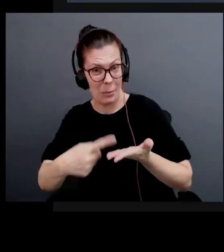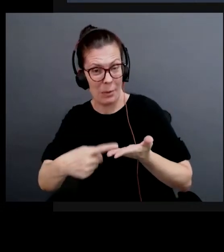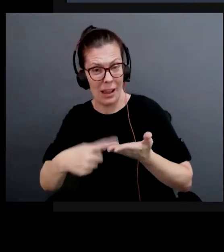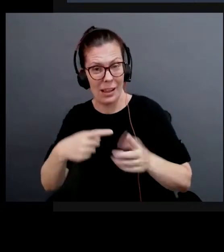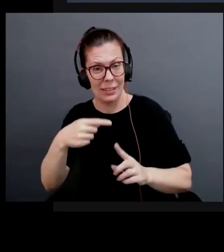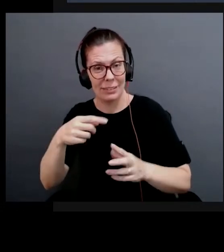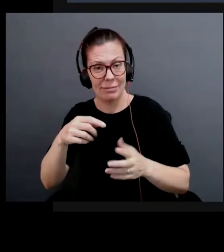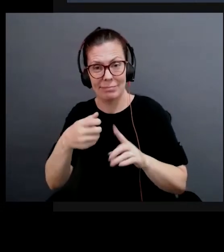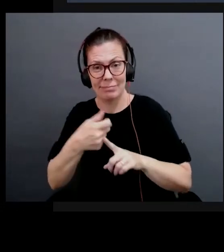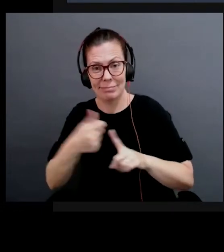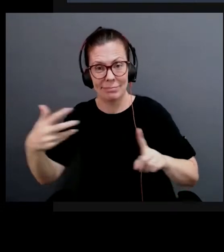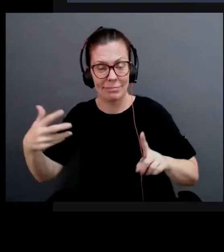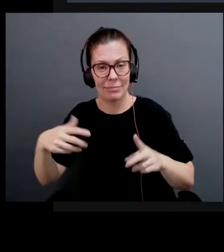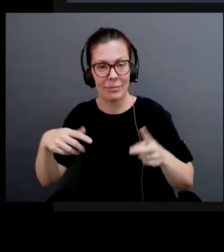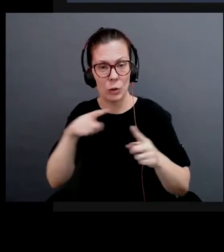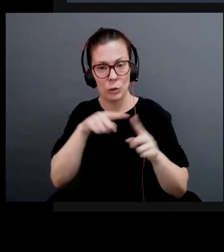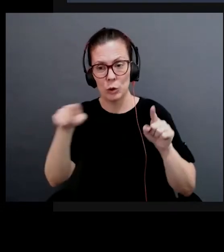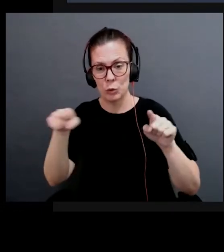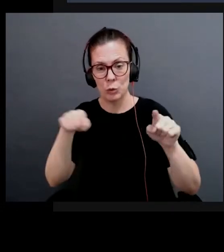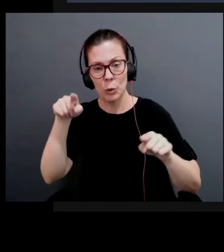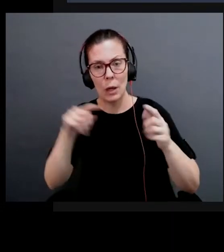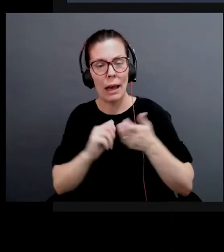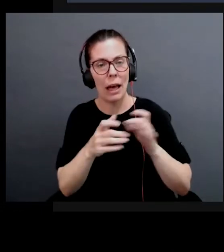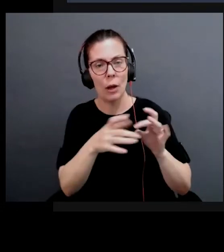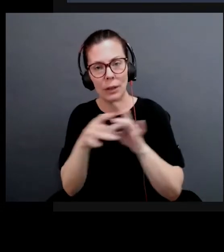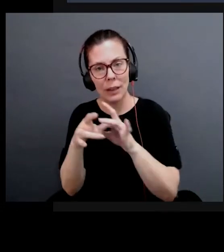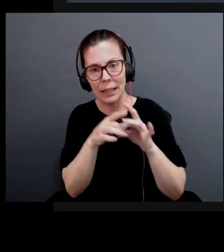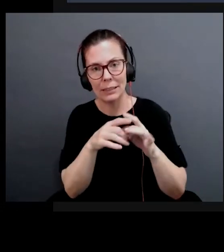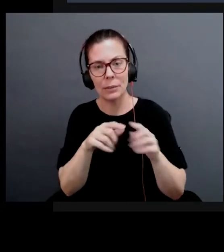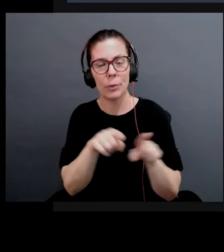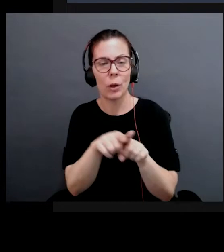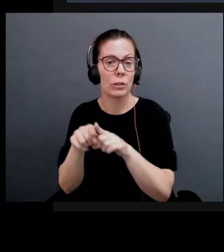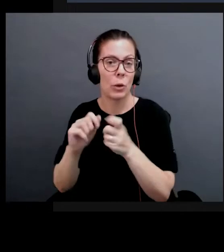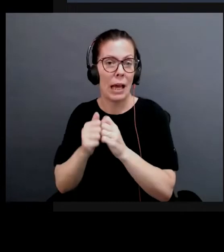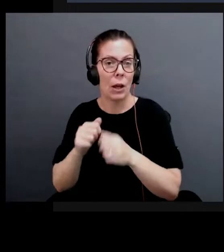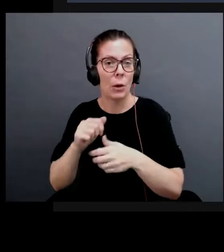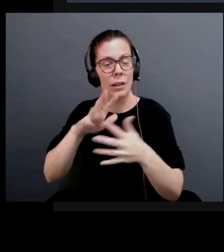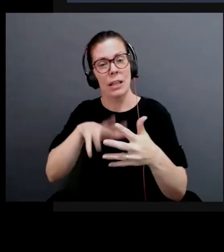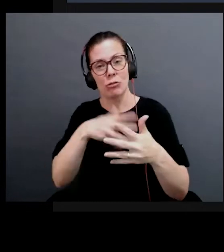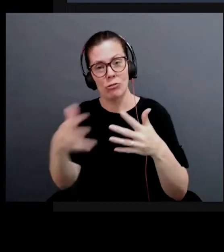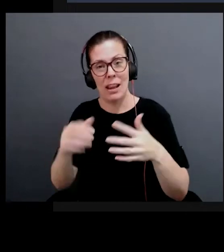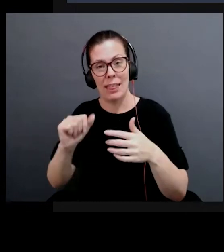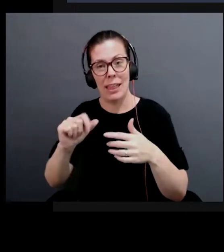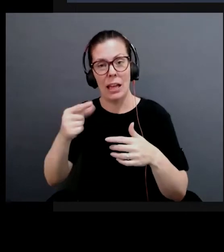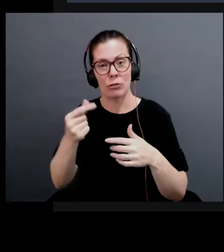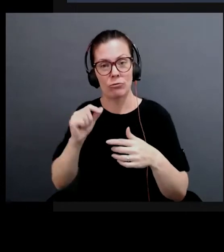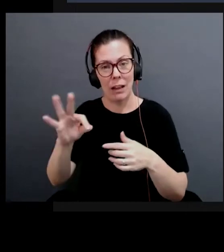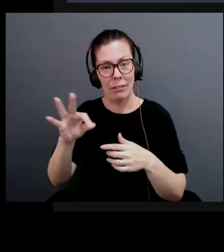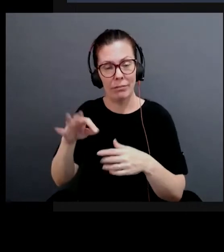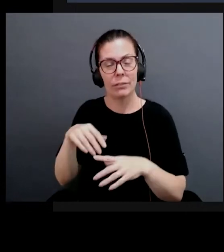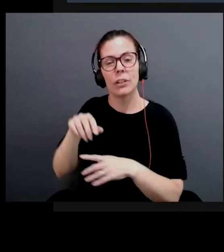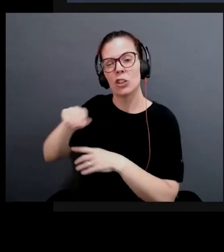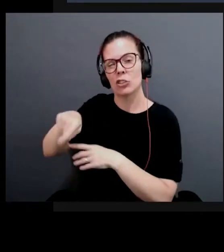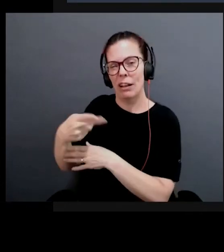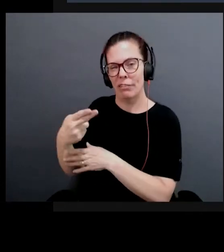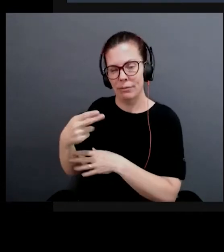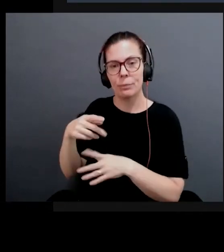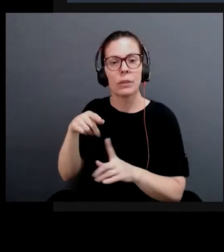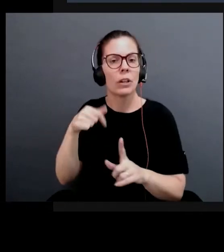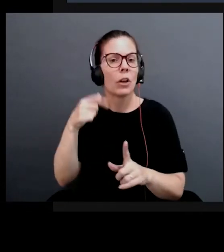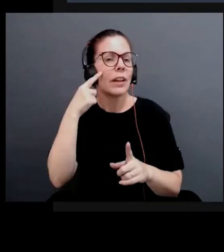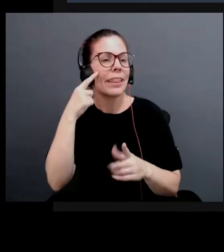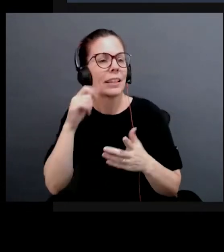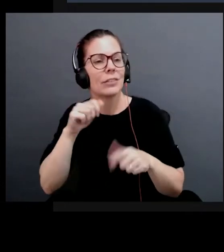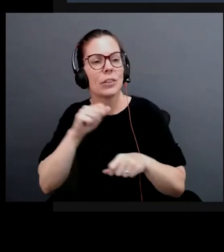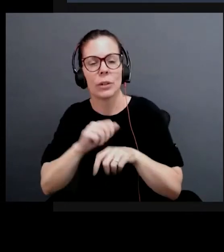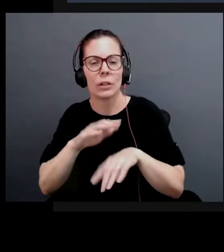they're related and how they kind of create the graph themselves? Yeah. So if you actually think about it, if you're going to go work on any sort of